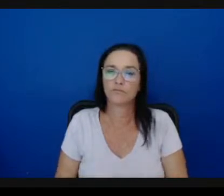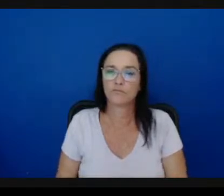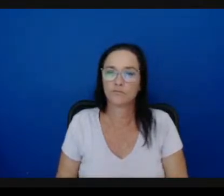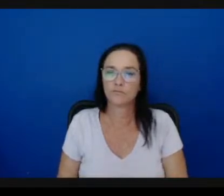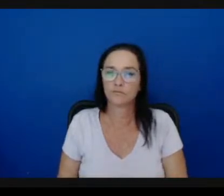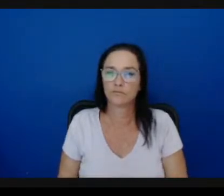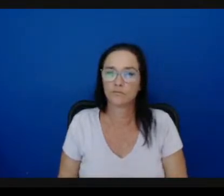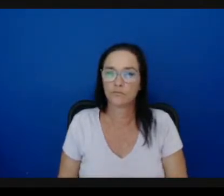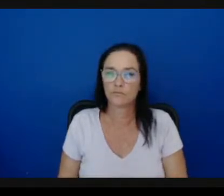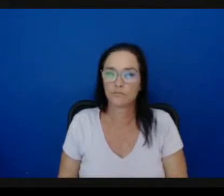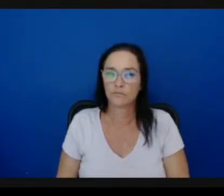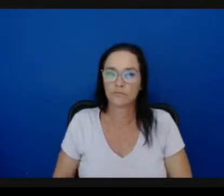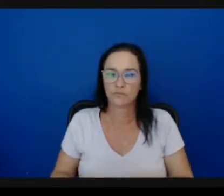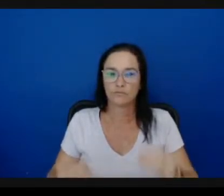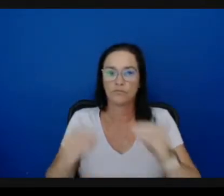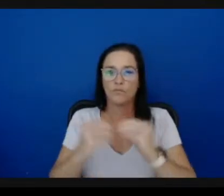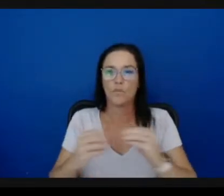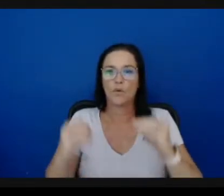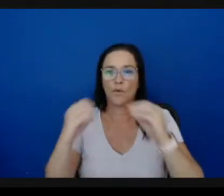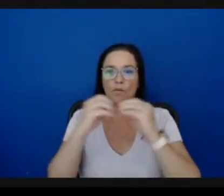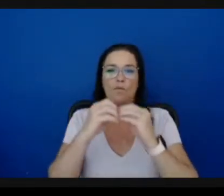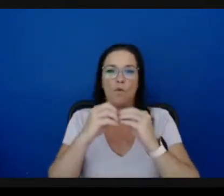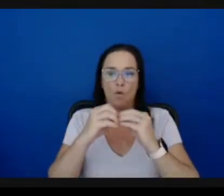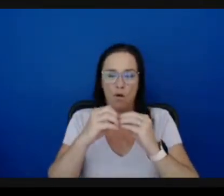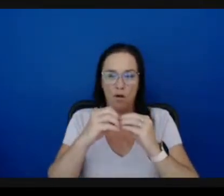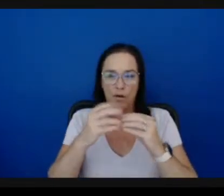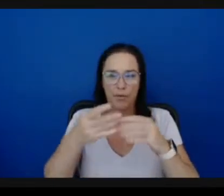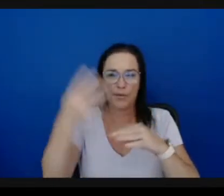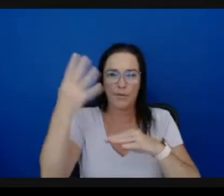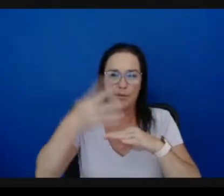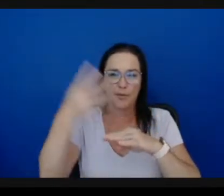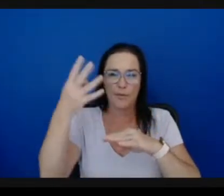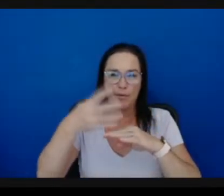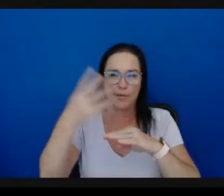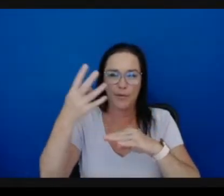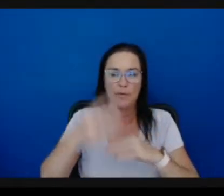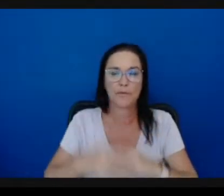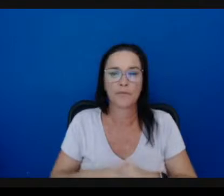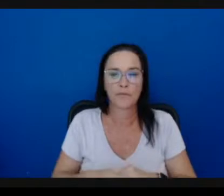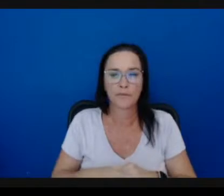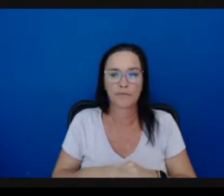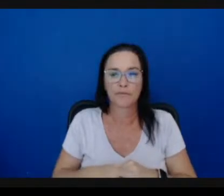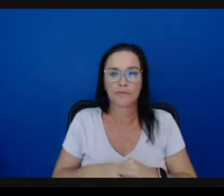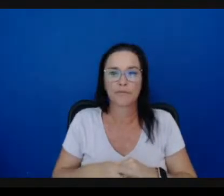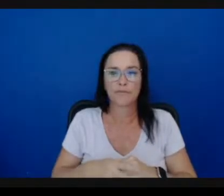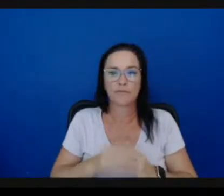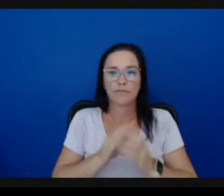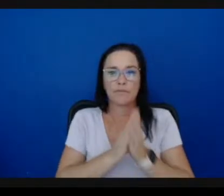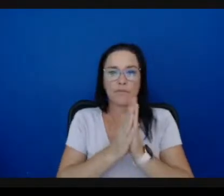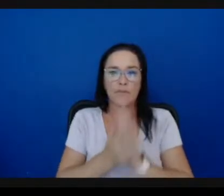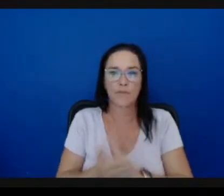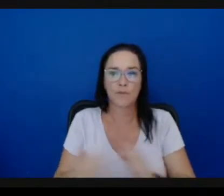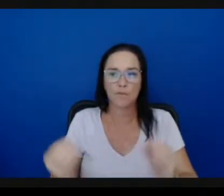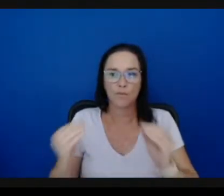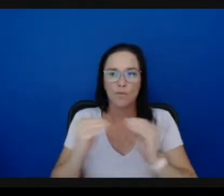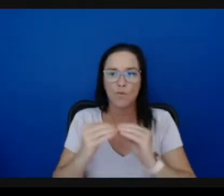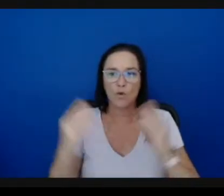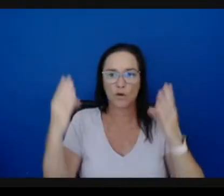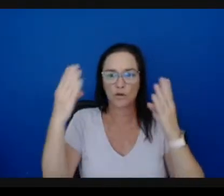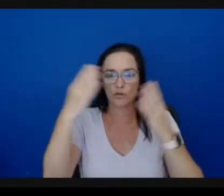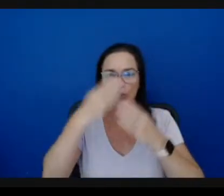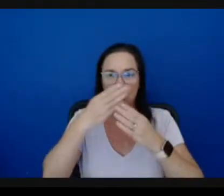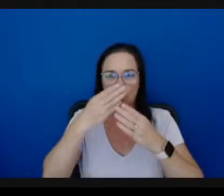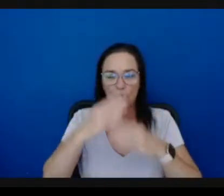Gradually increasing in volume, then the darkening where the